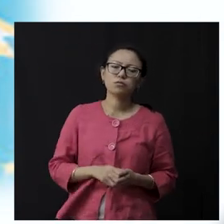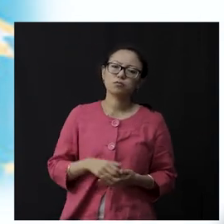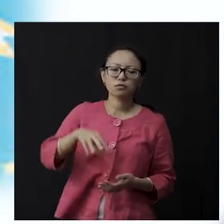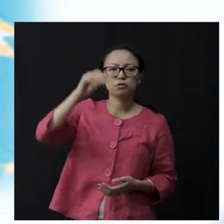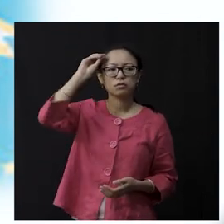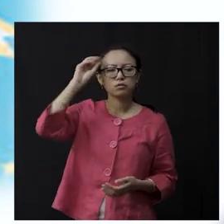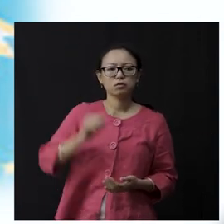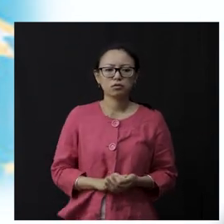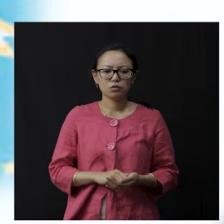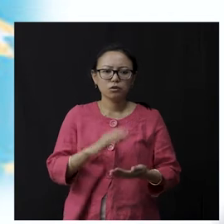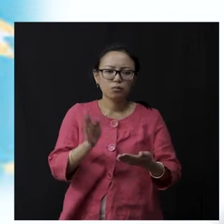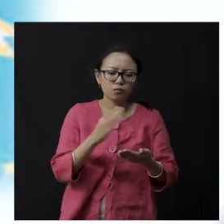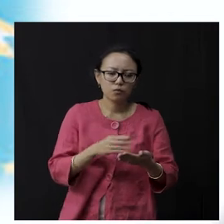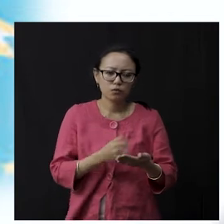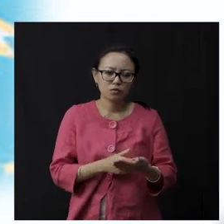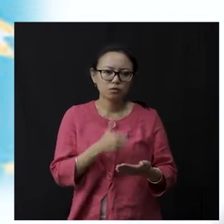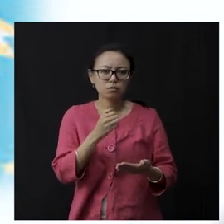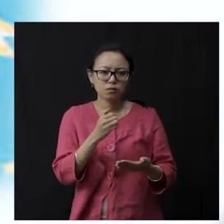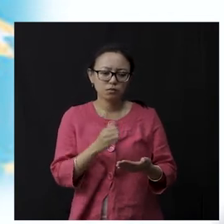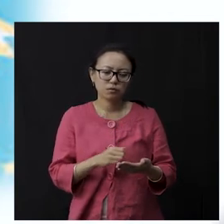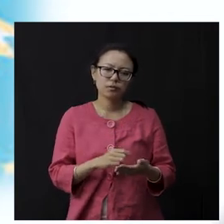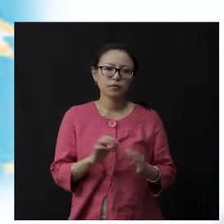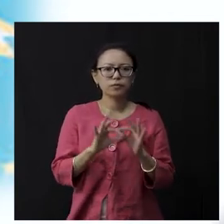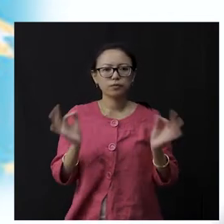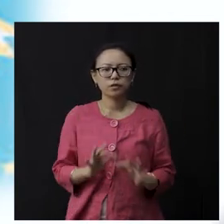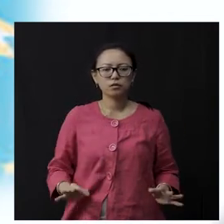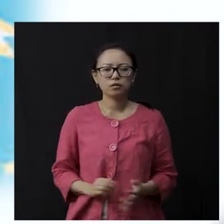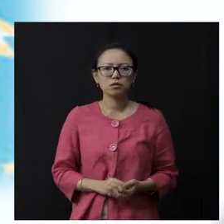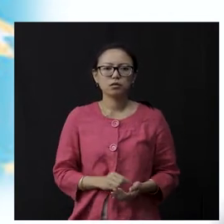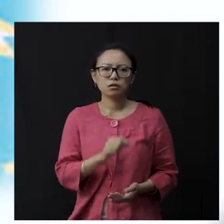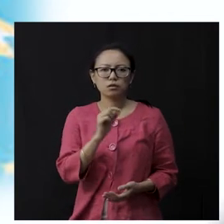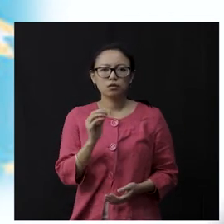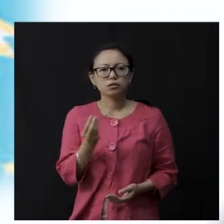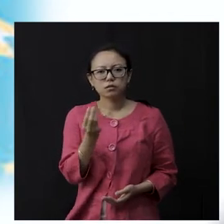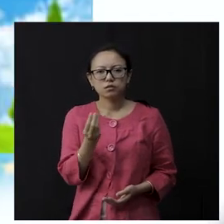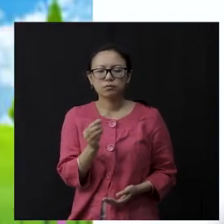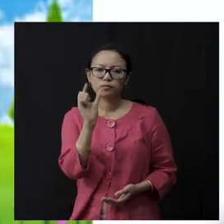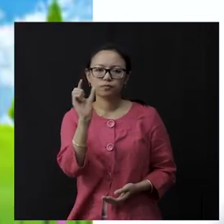your pencils and your books so that some words you have to write down. Now,